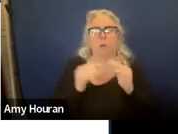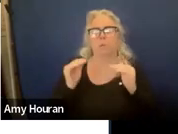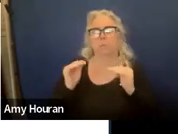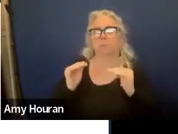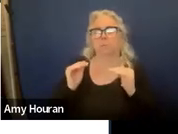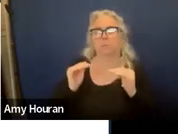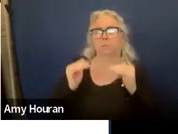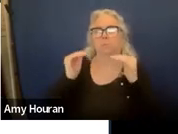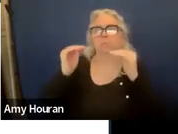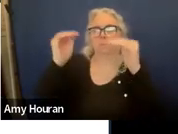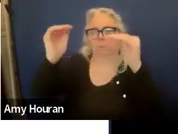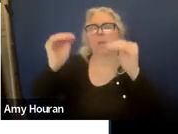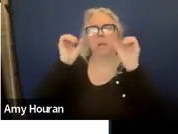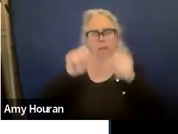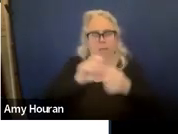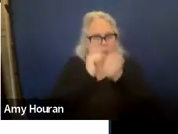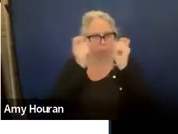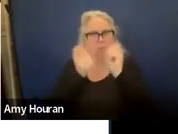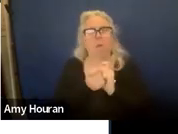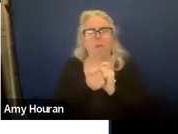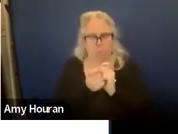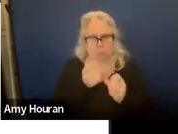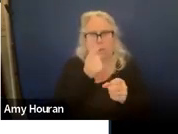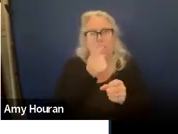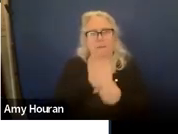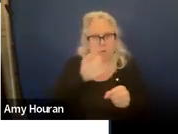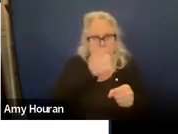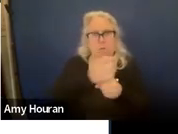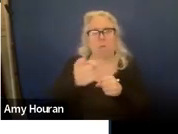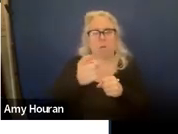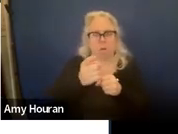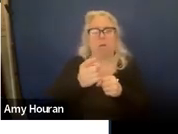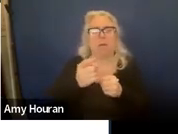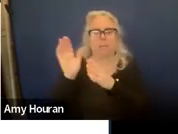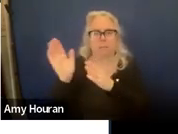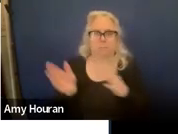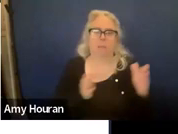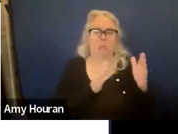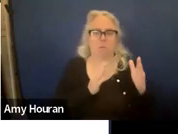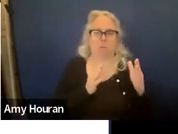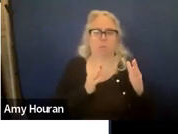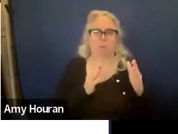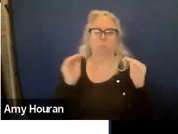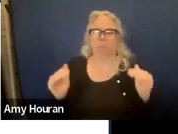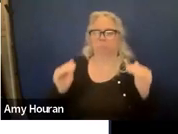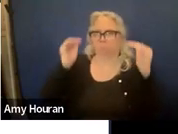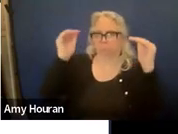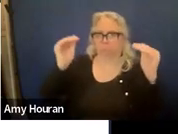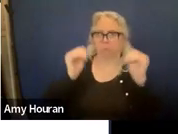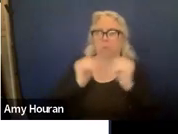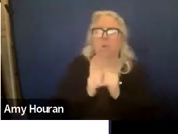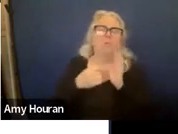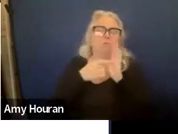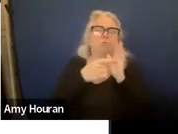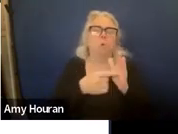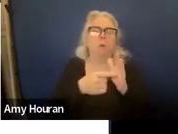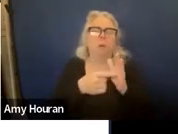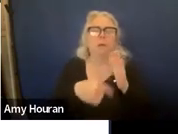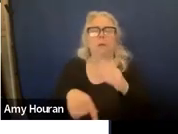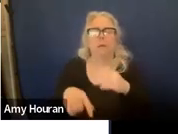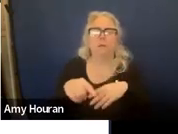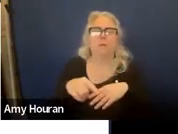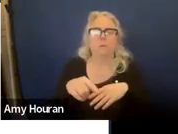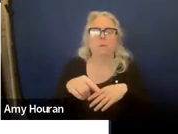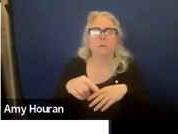from year to year as the plan is updated, but it really is about showing movement throughout those years.